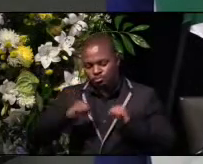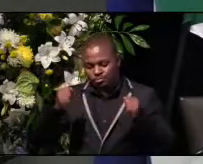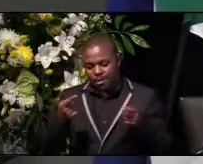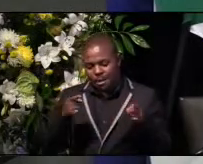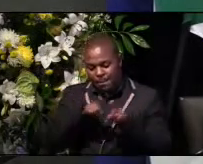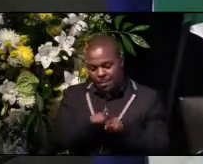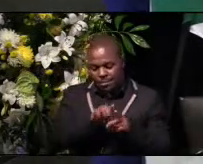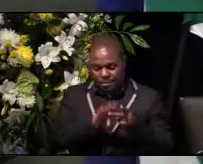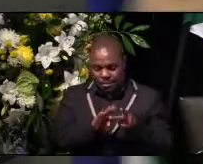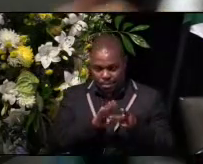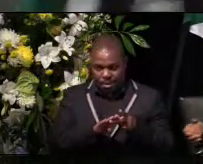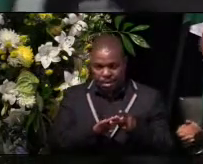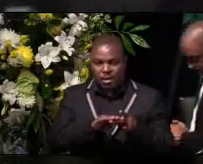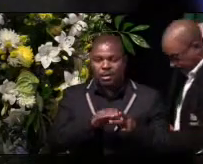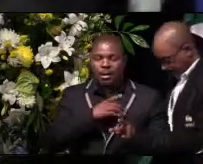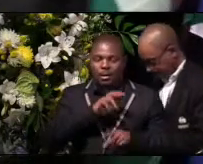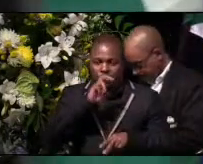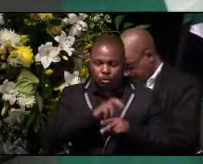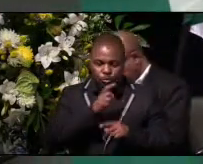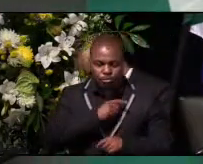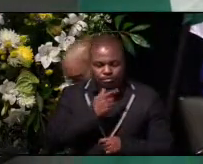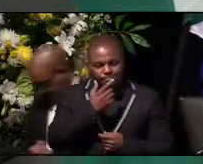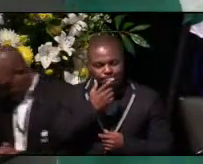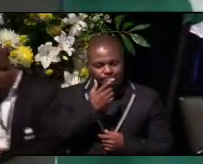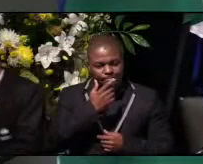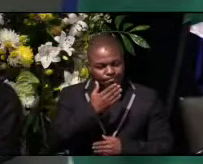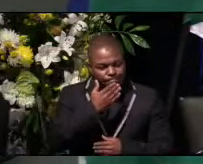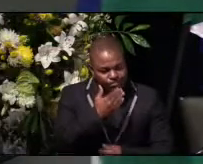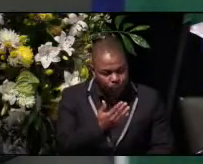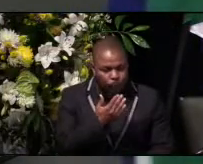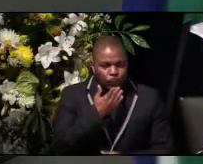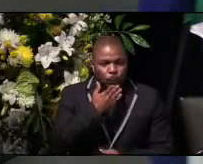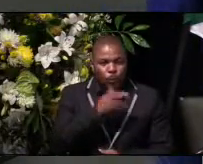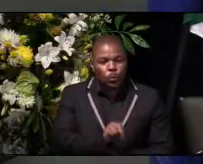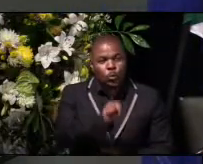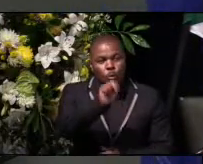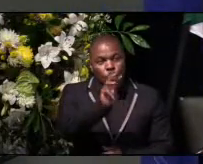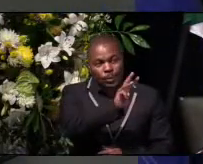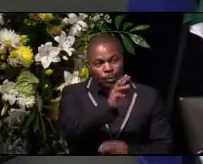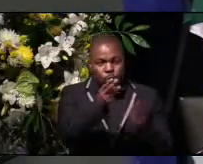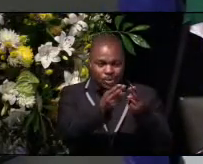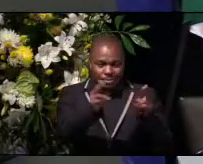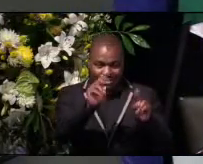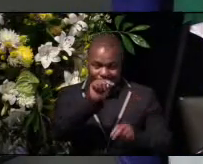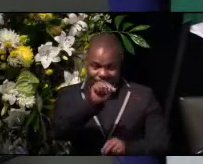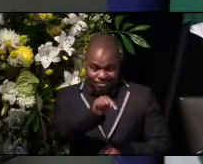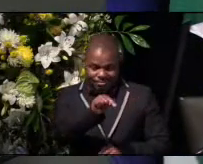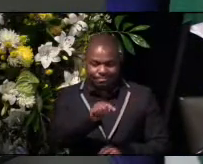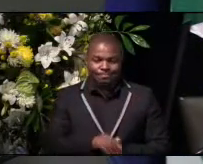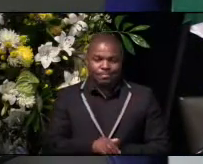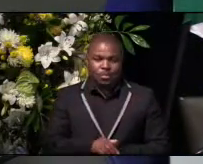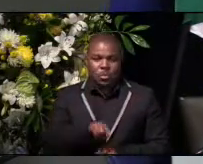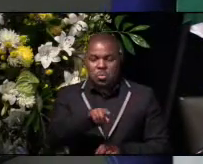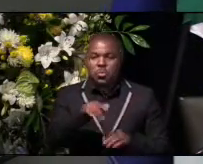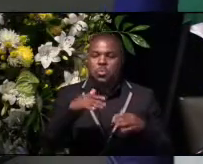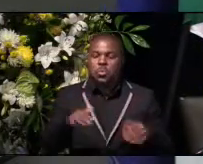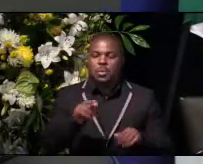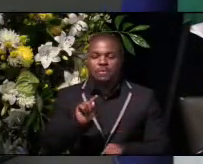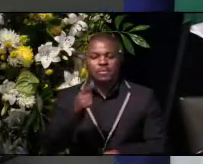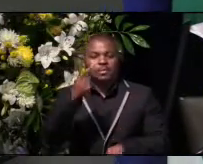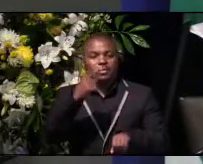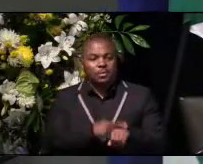equally extend the gratitude to the Northwest University for this groundbreaking